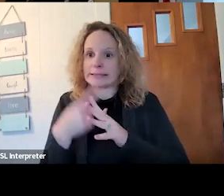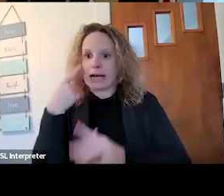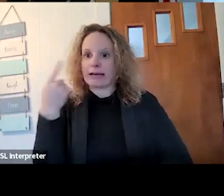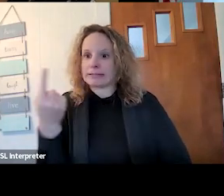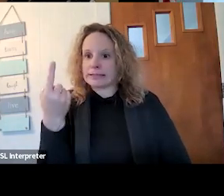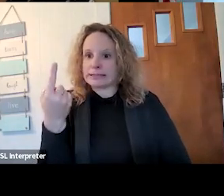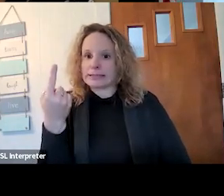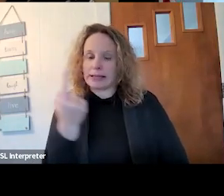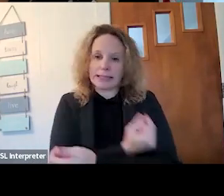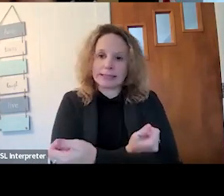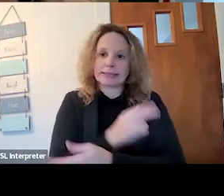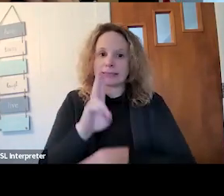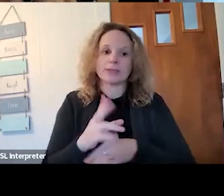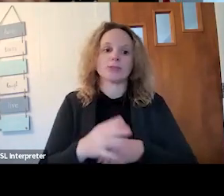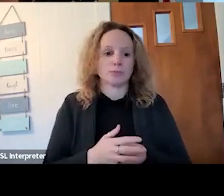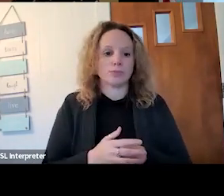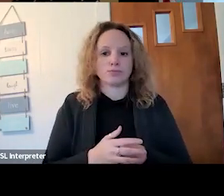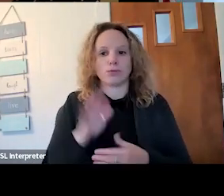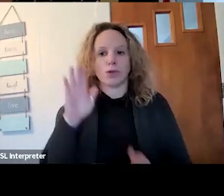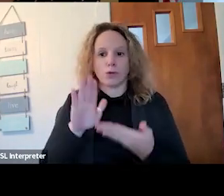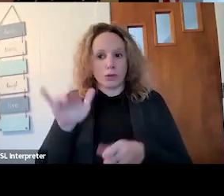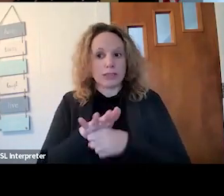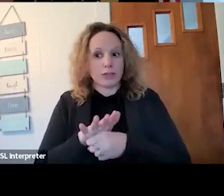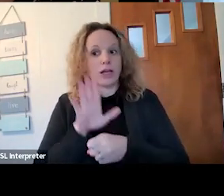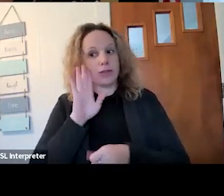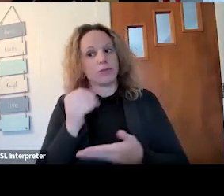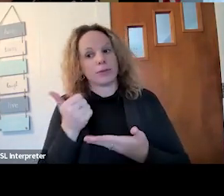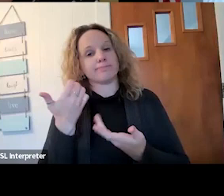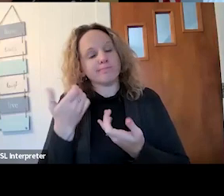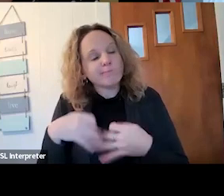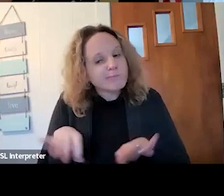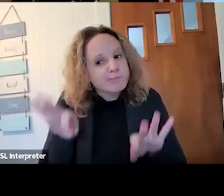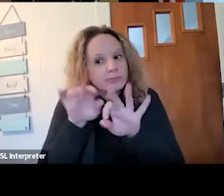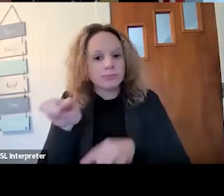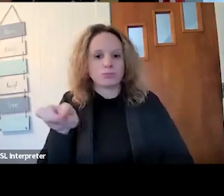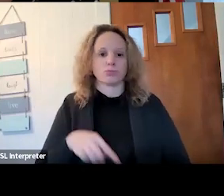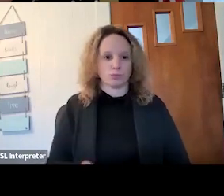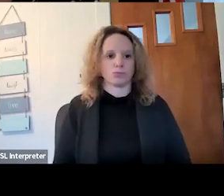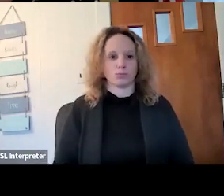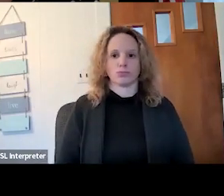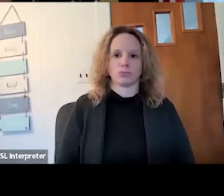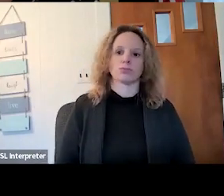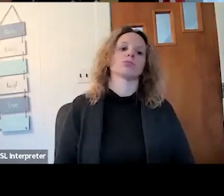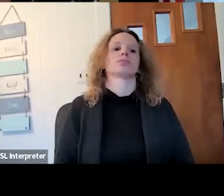for substance use. So reducing that stress is going to be really important.